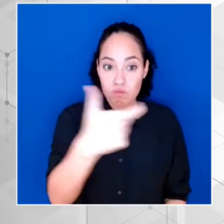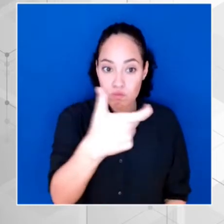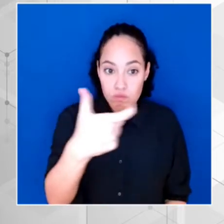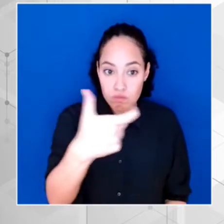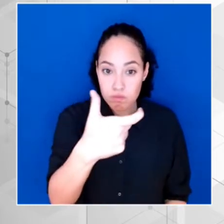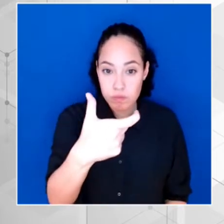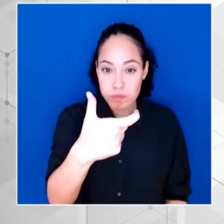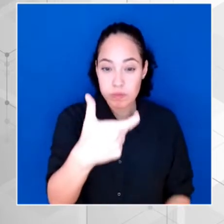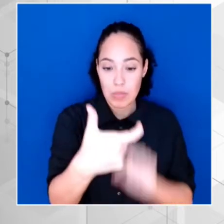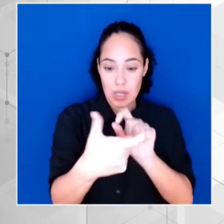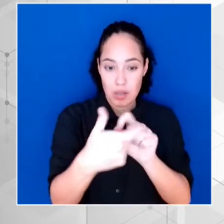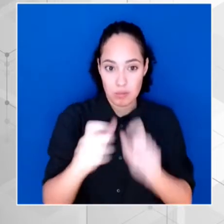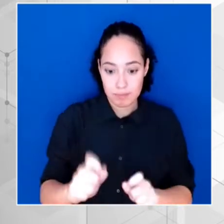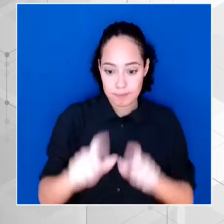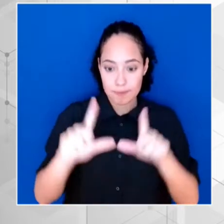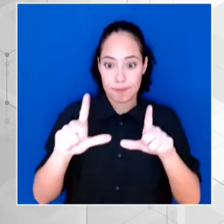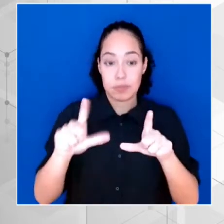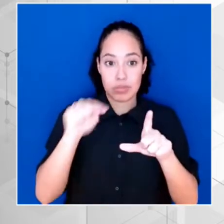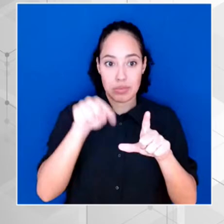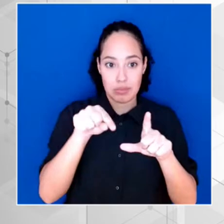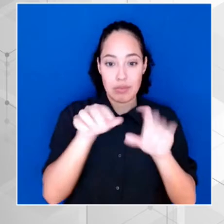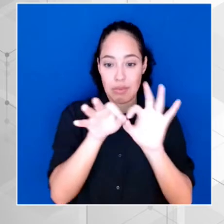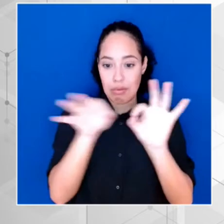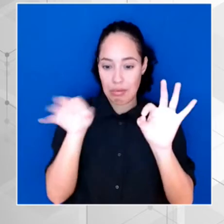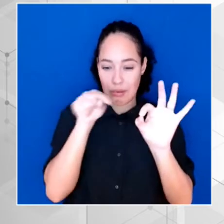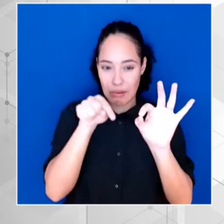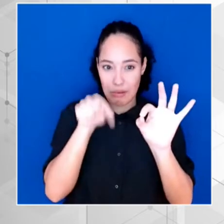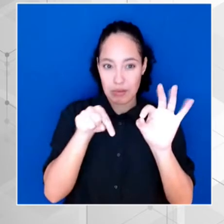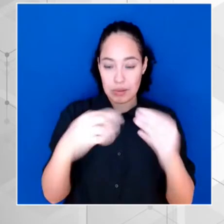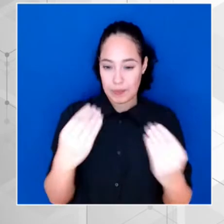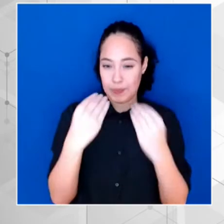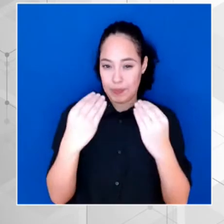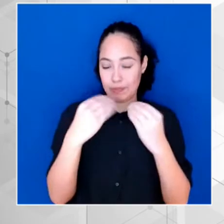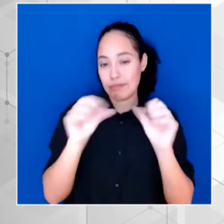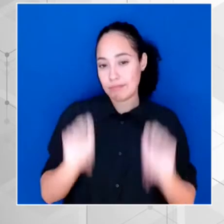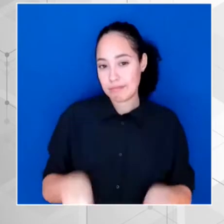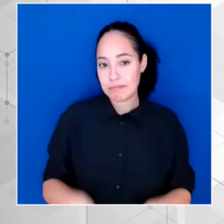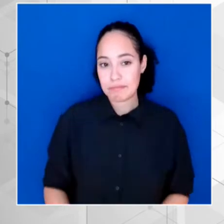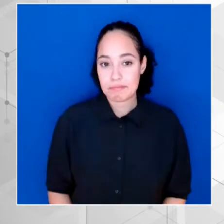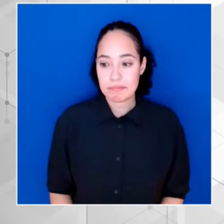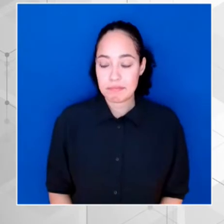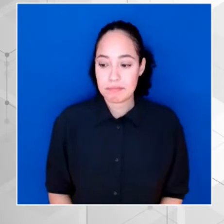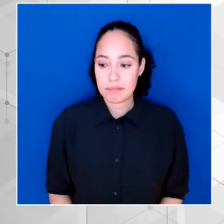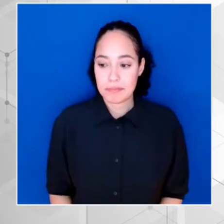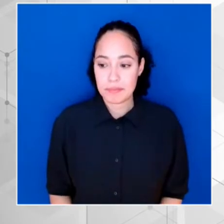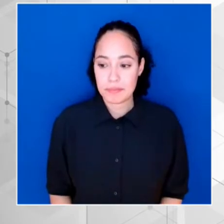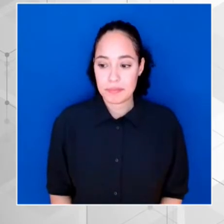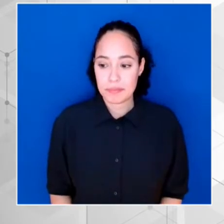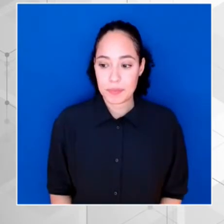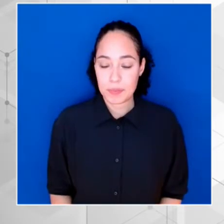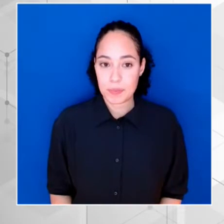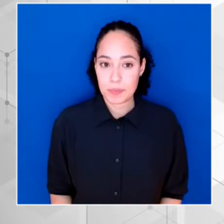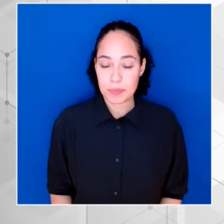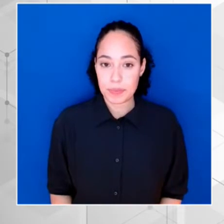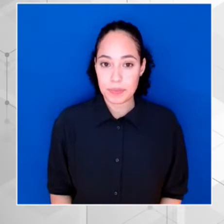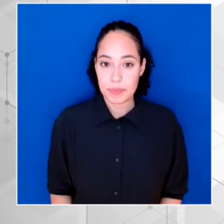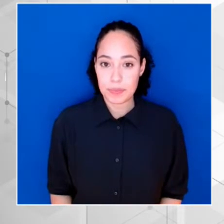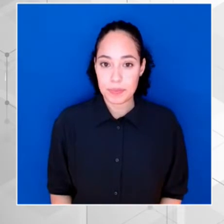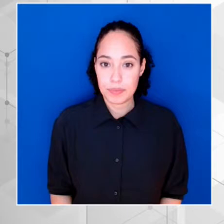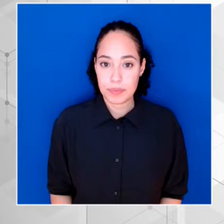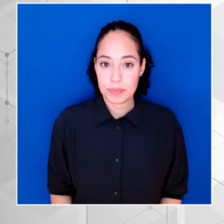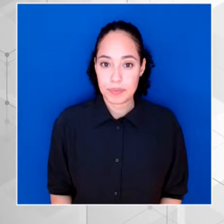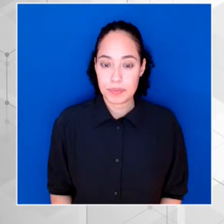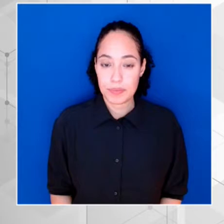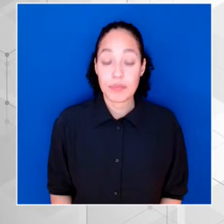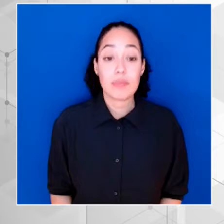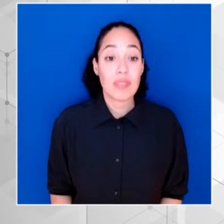So Hidden disability is a very complex area, and it's